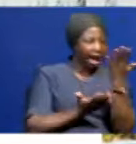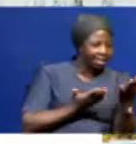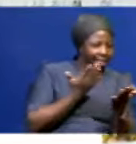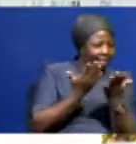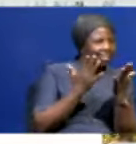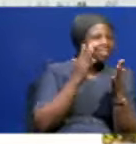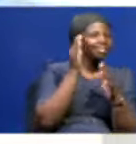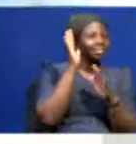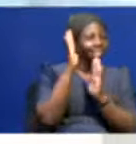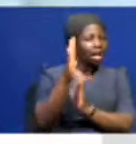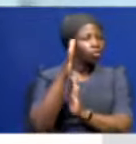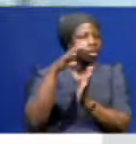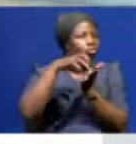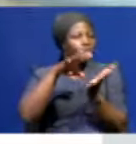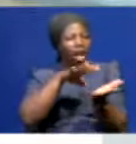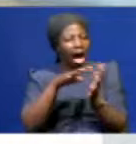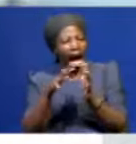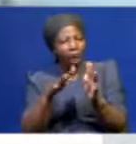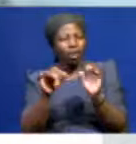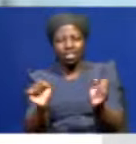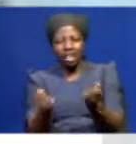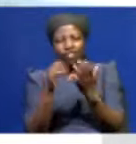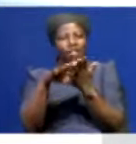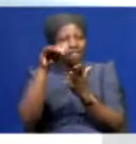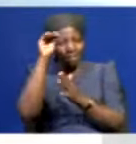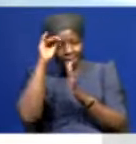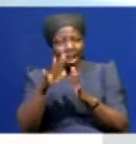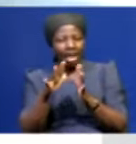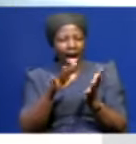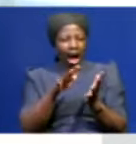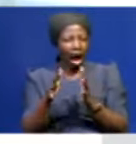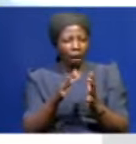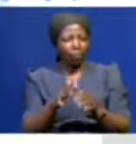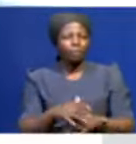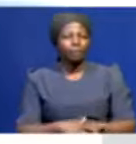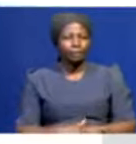safety of learners. Beatrice Gatonyangetich, Prime Edition.